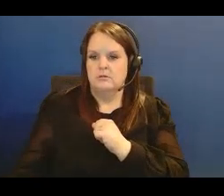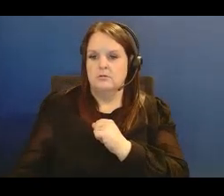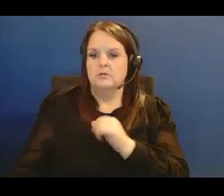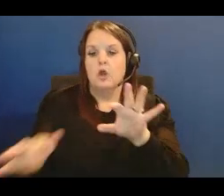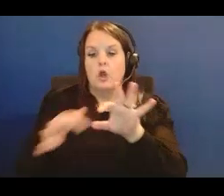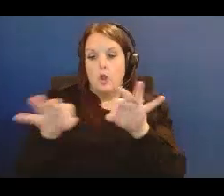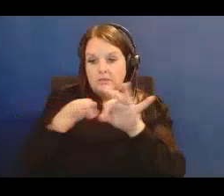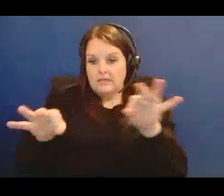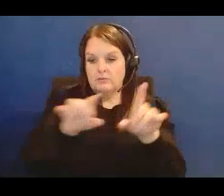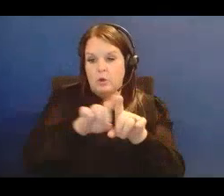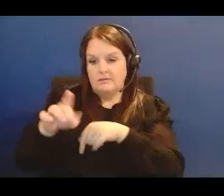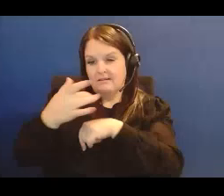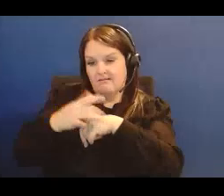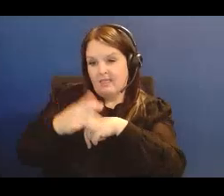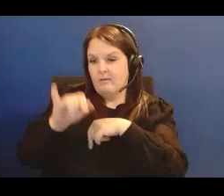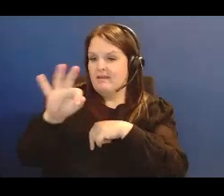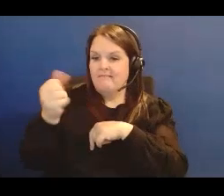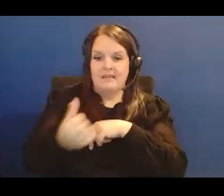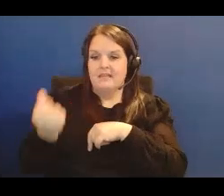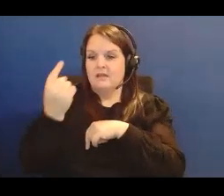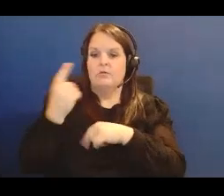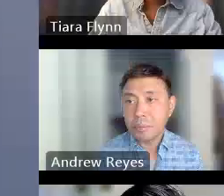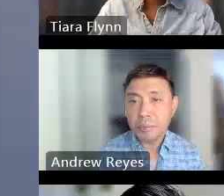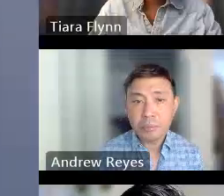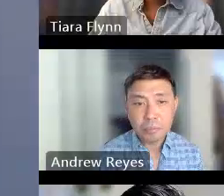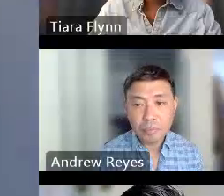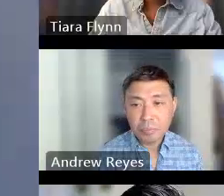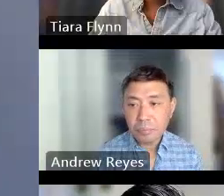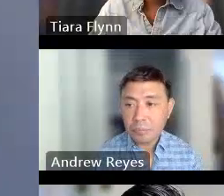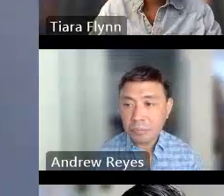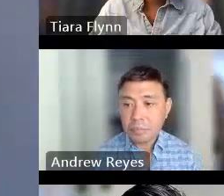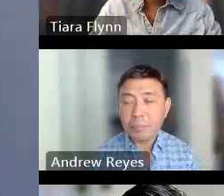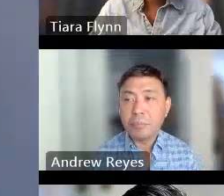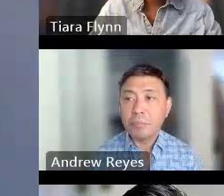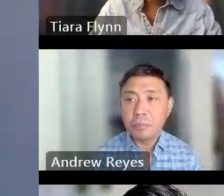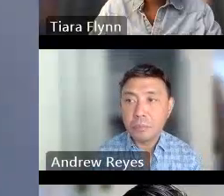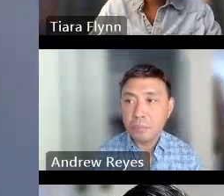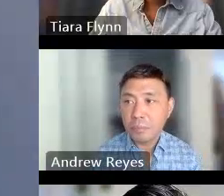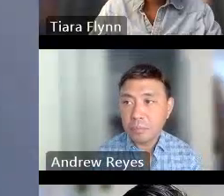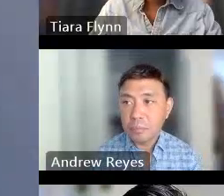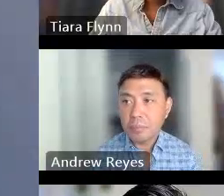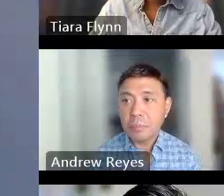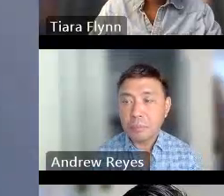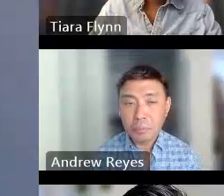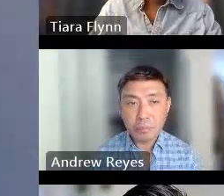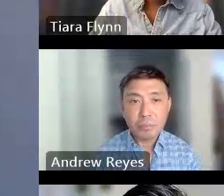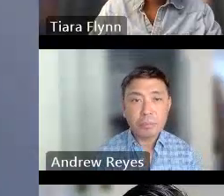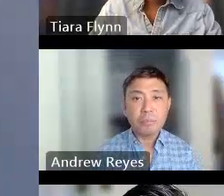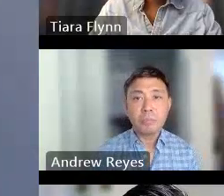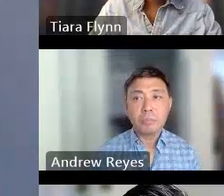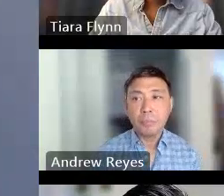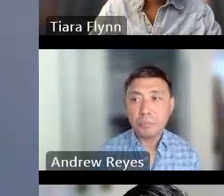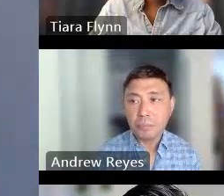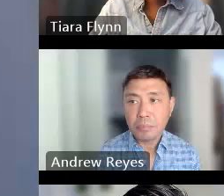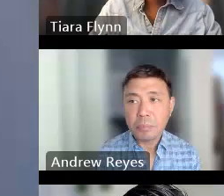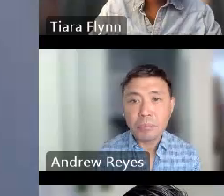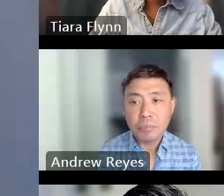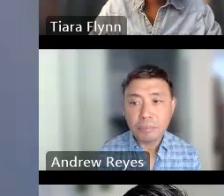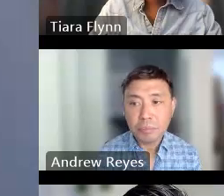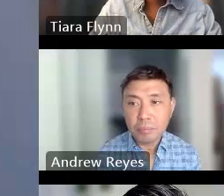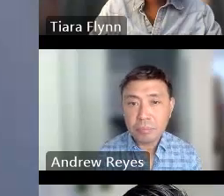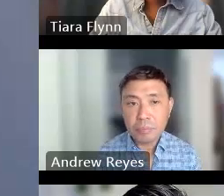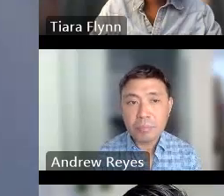also available if anyone requires that assistance. This meeting is being conducted remotely via